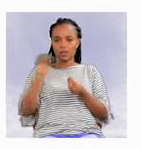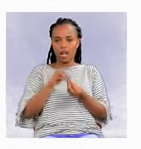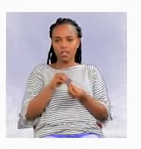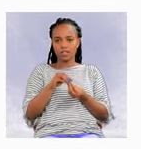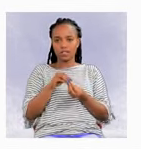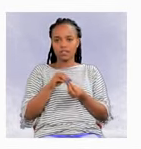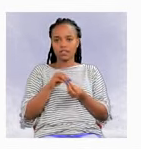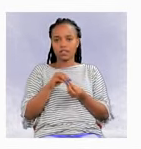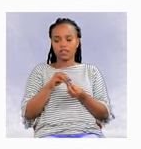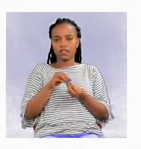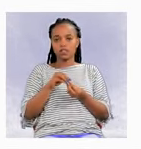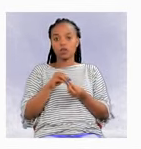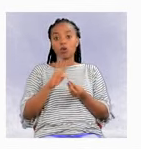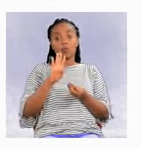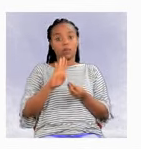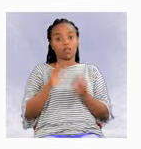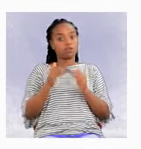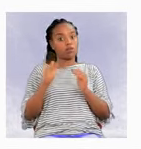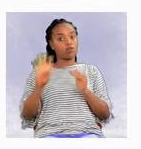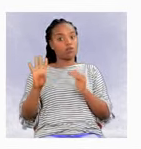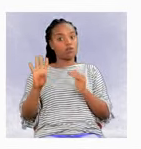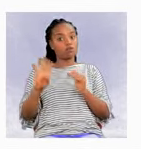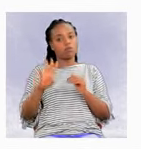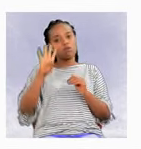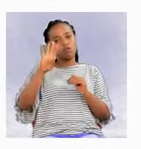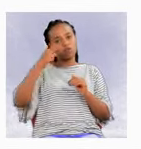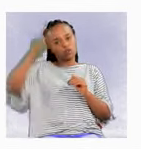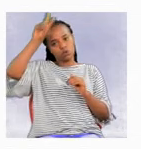plus our b is 4 squared.